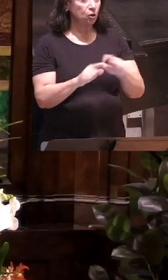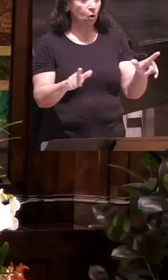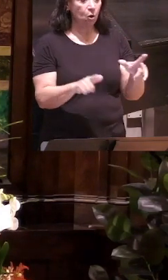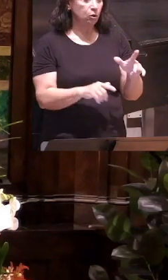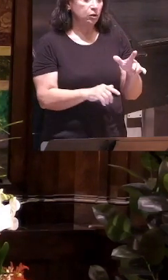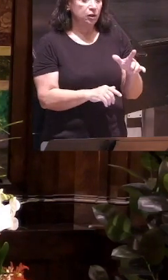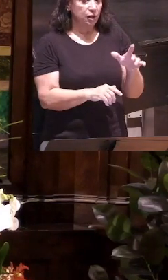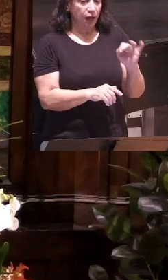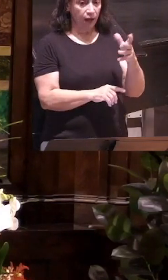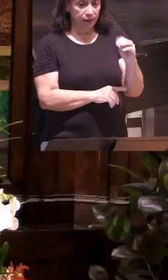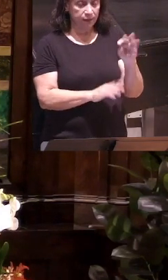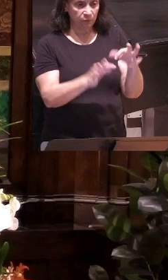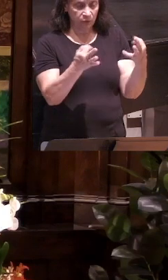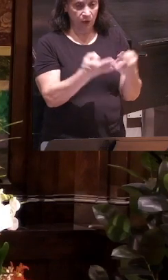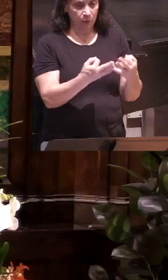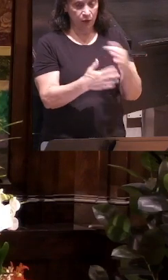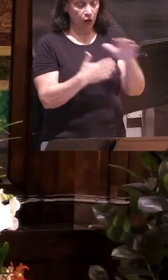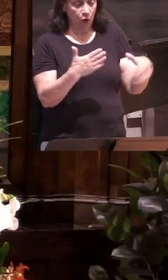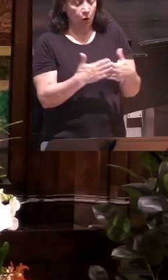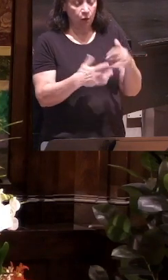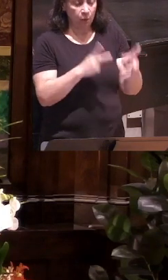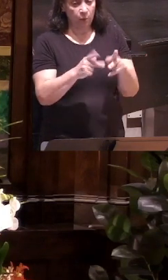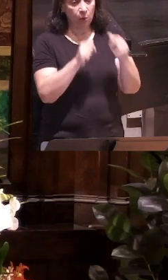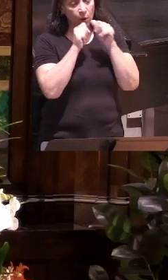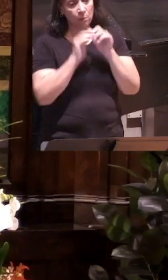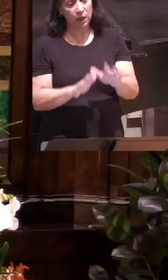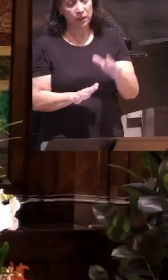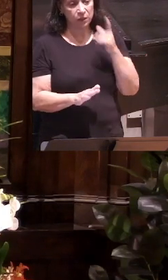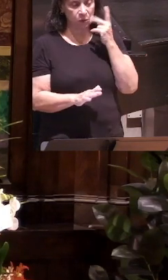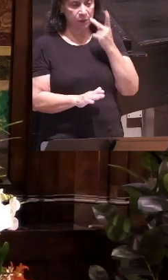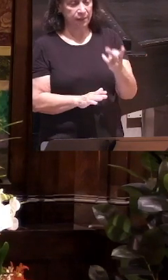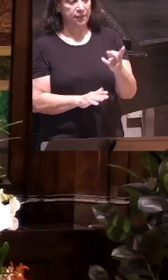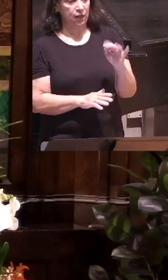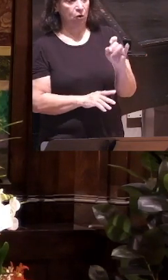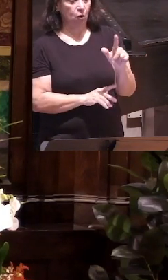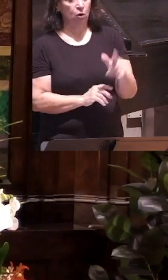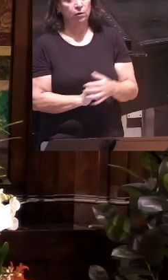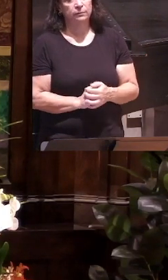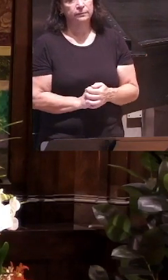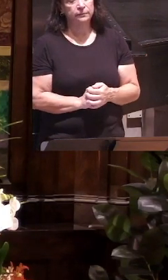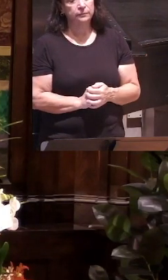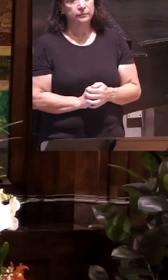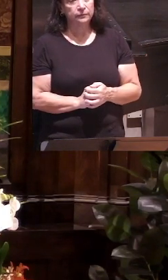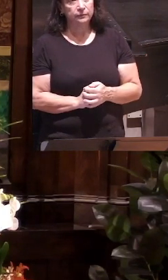Exum family and all those who were blessed to witness Earl's beauty.